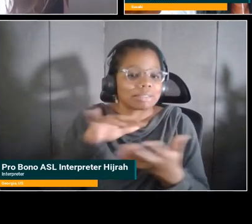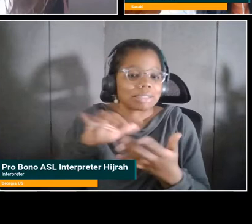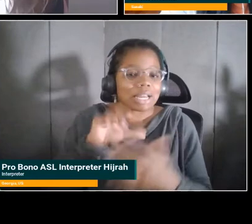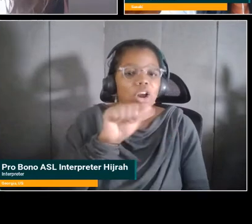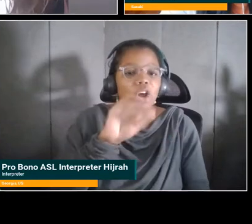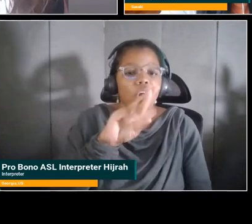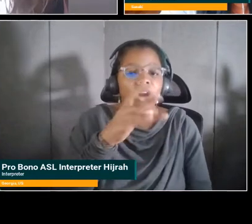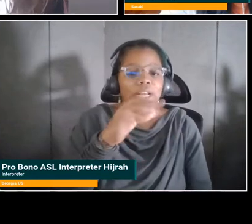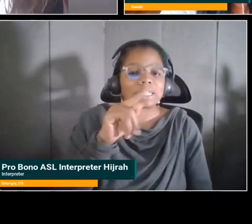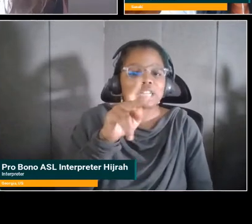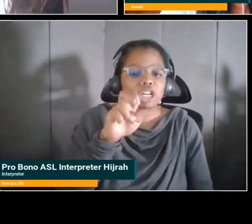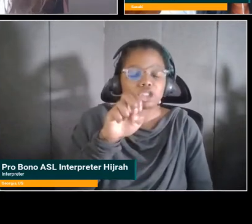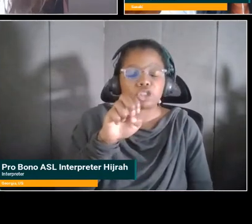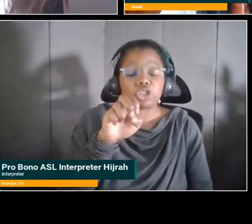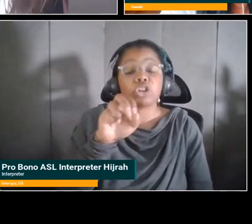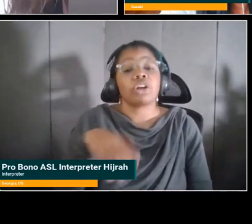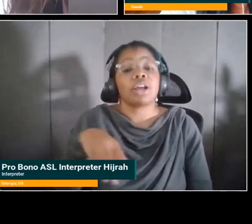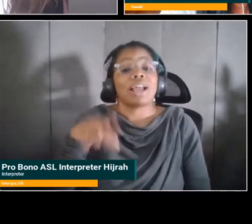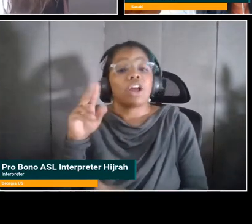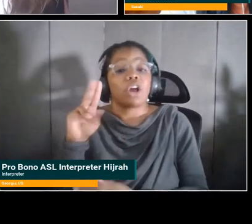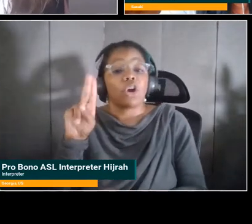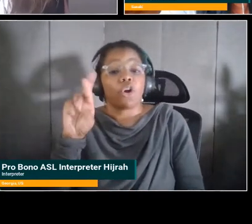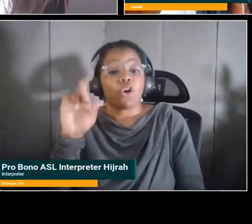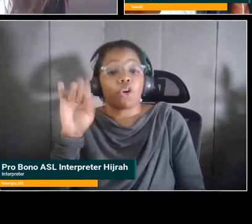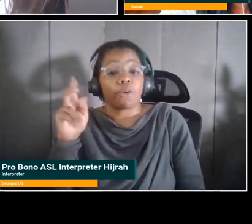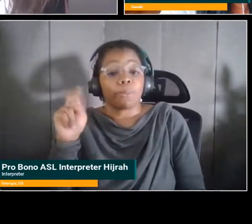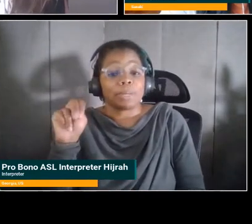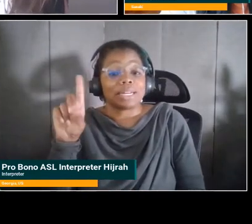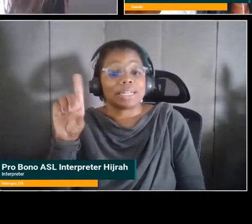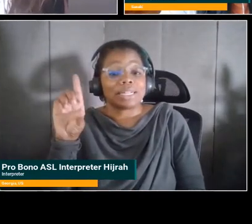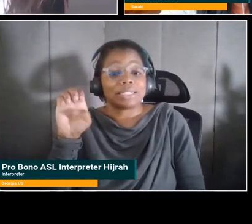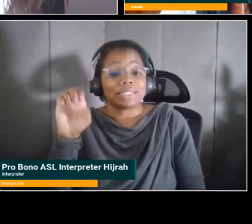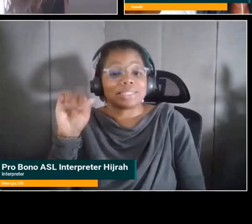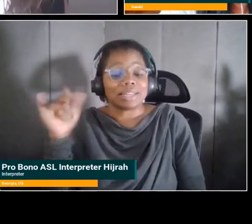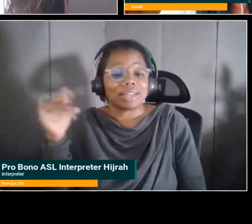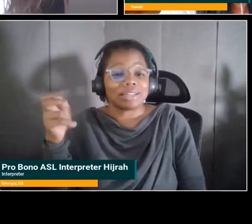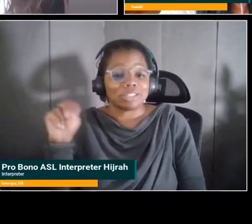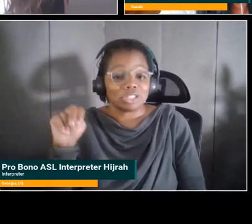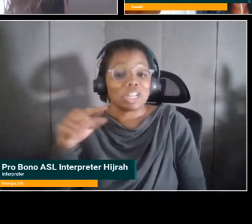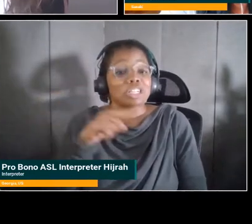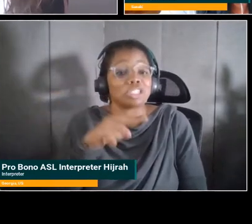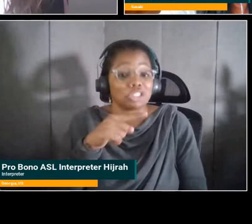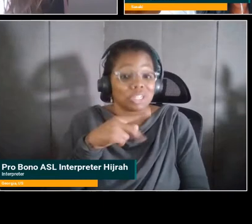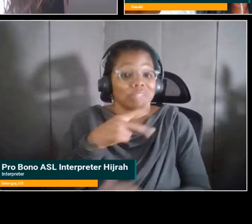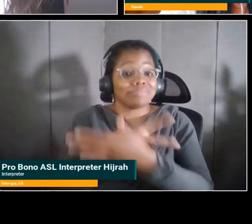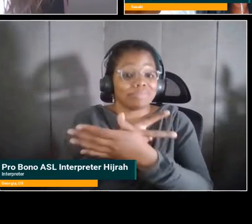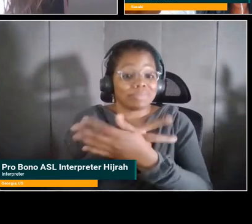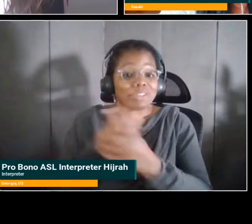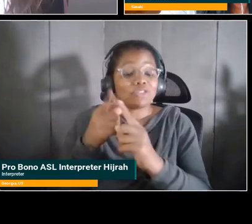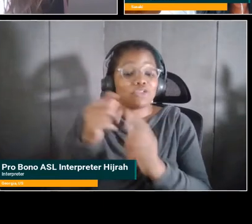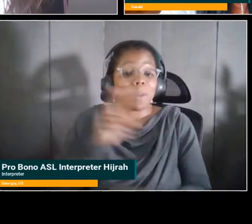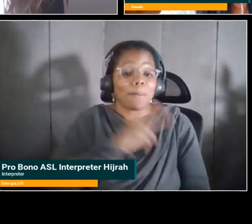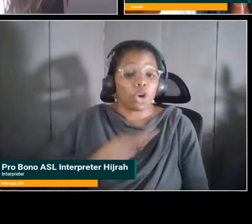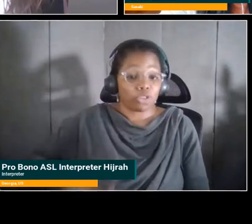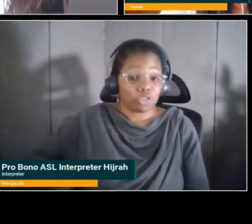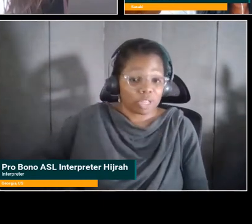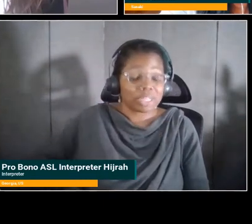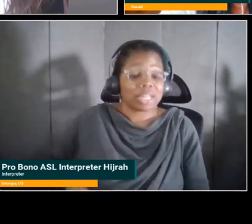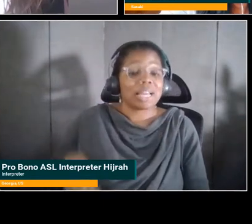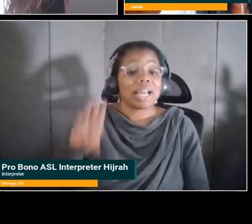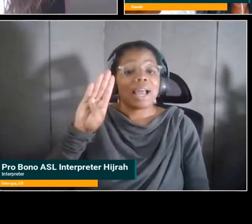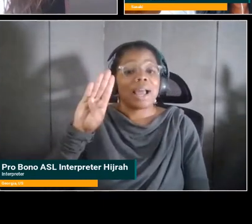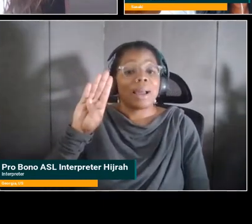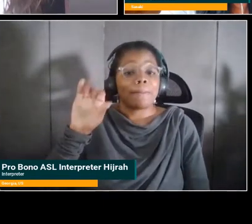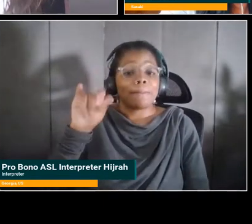design, and landscape architecture programs. She holds a Master of Landscape Architecture from Harvard Graduate School of Design and a Bachelor of Science in